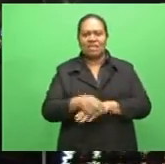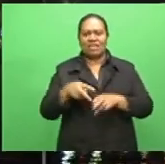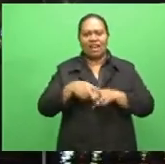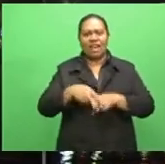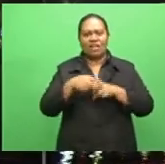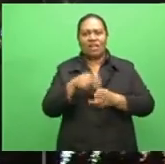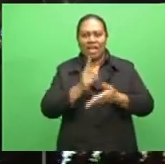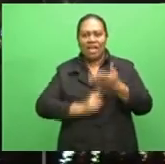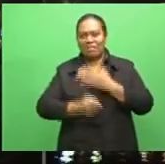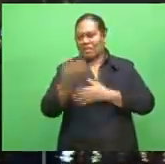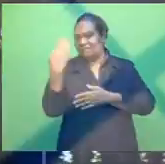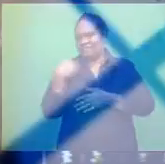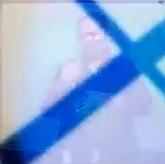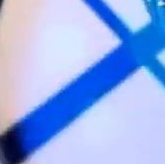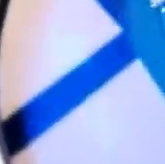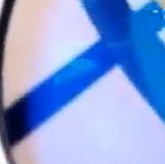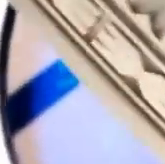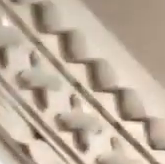the weekend?